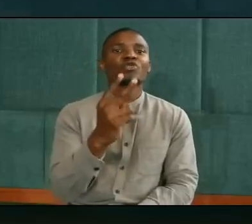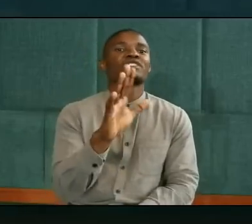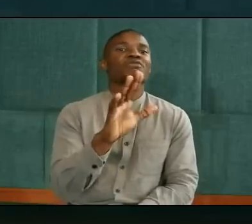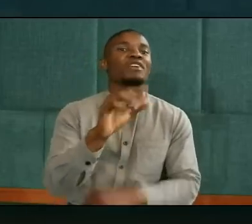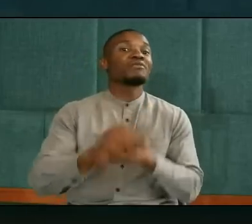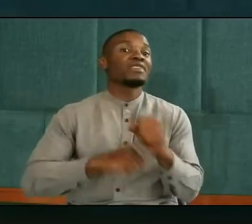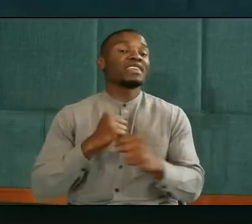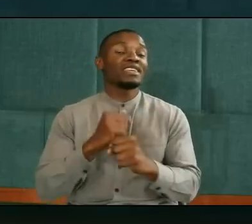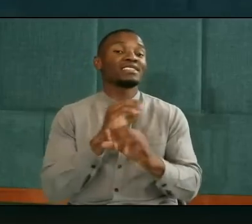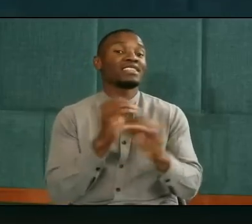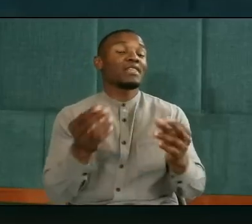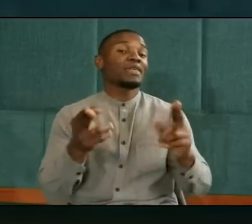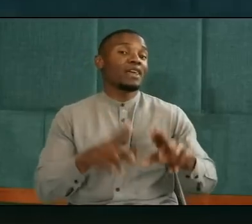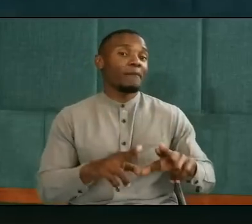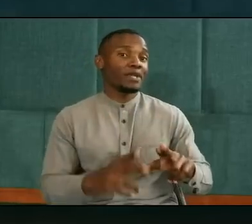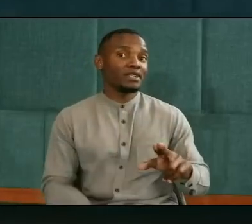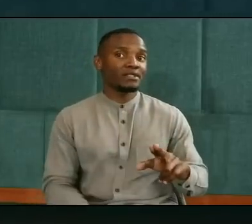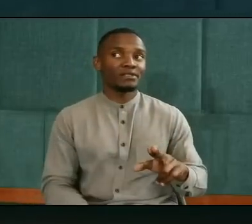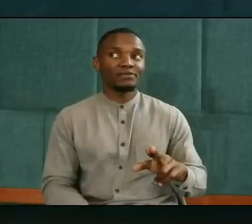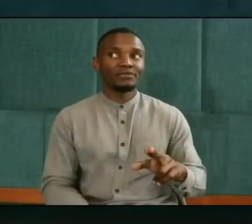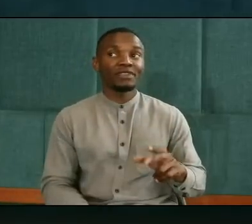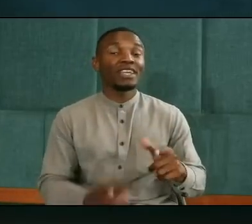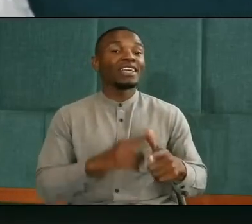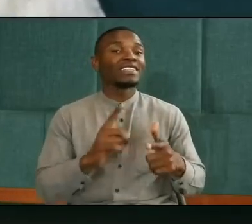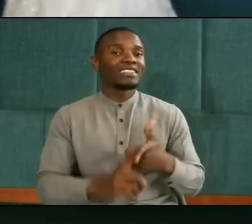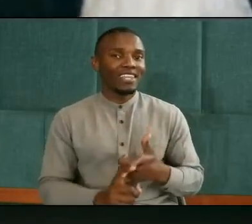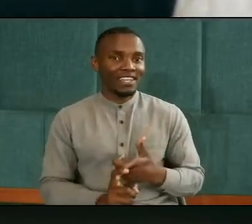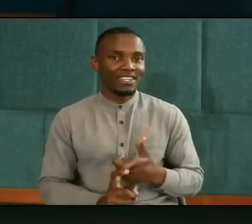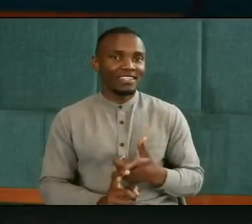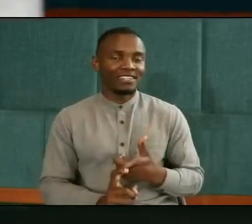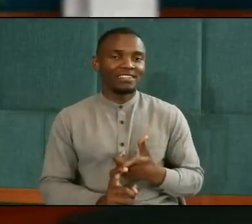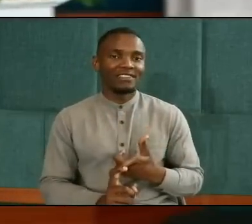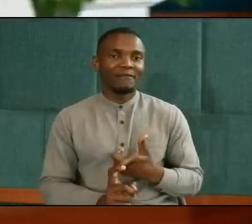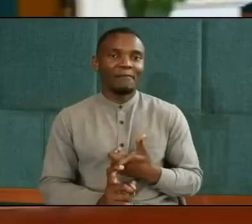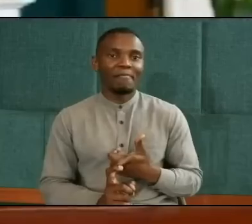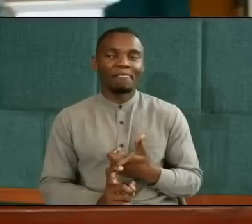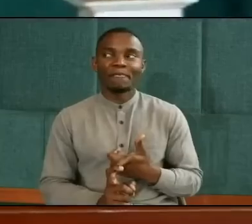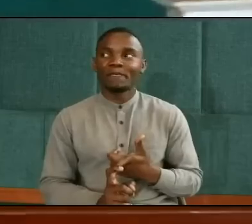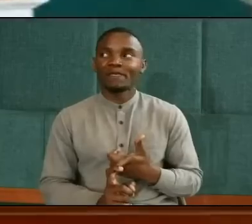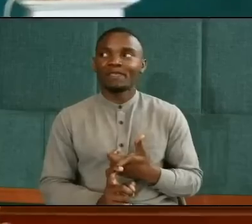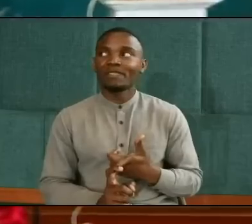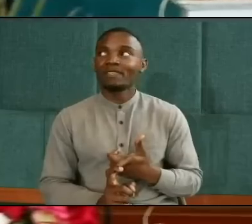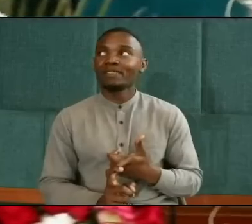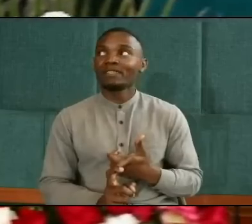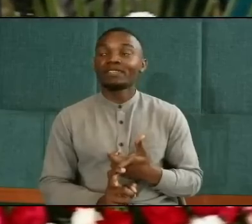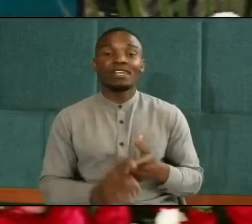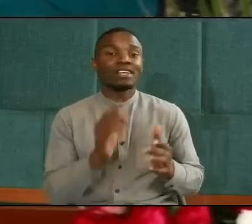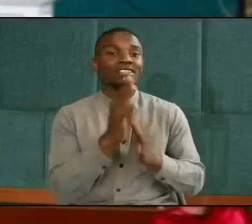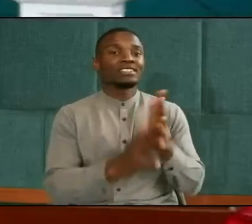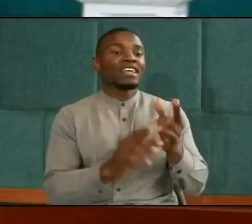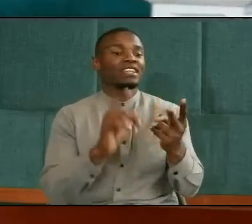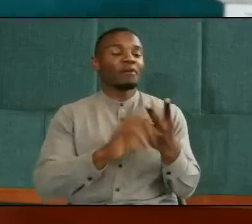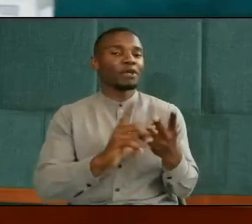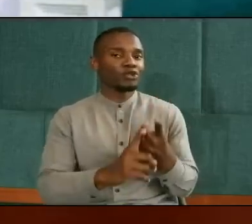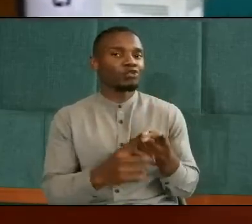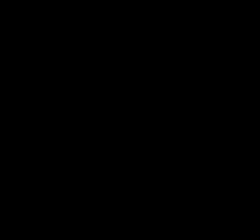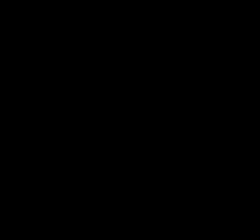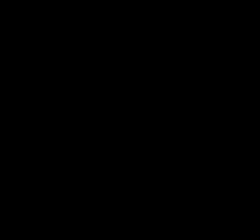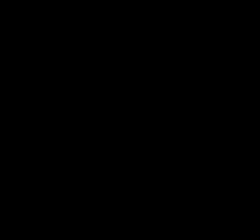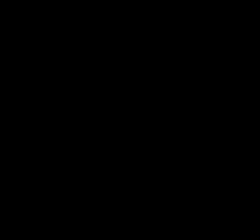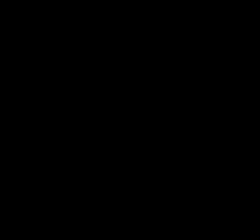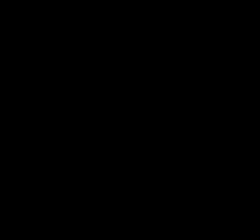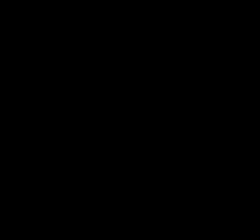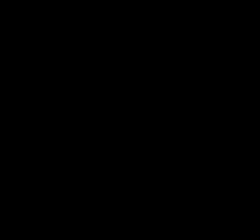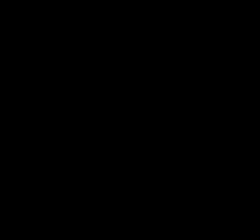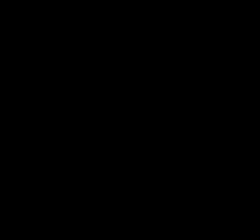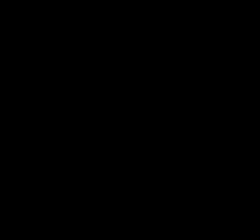25 years, elder. And then out of nowhere, sign number two burst on